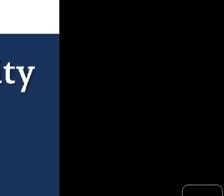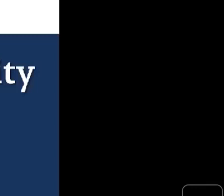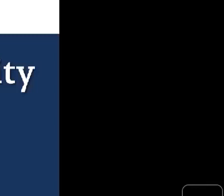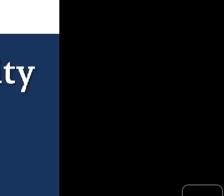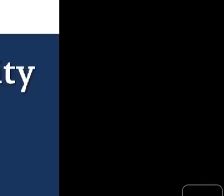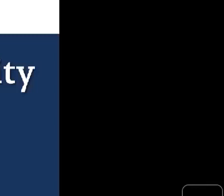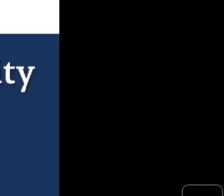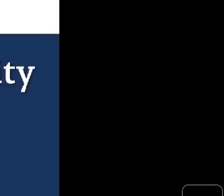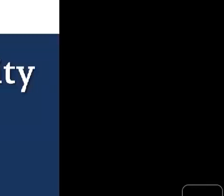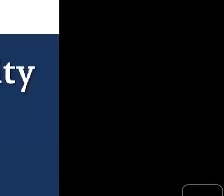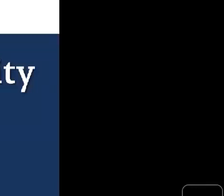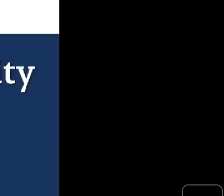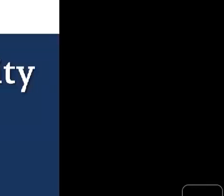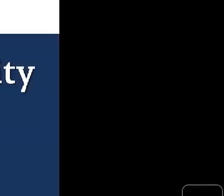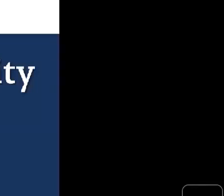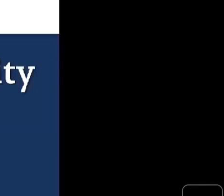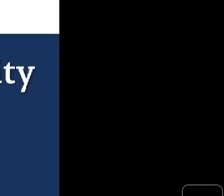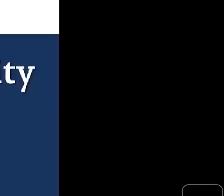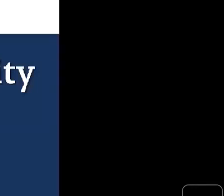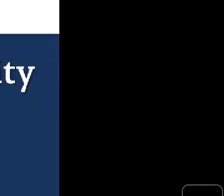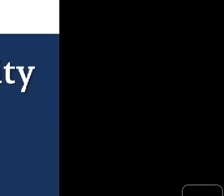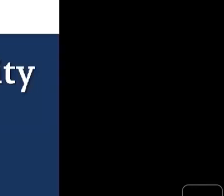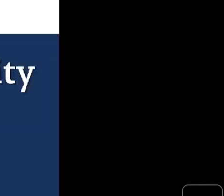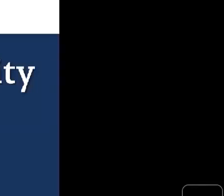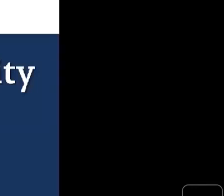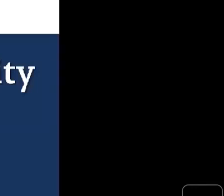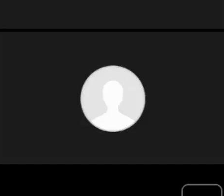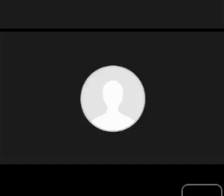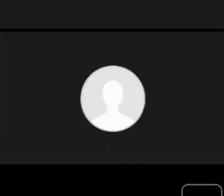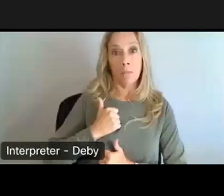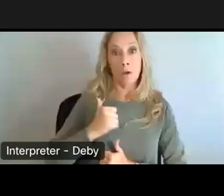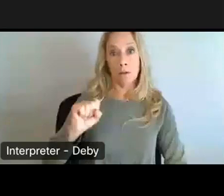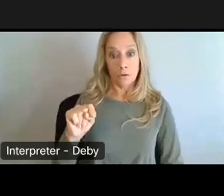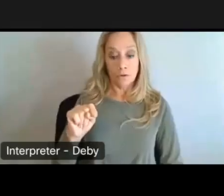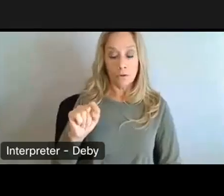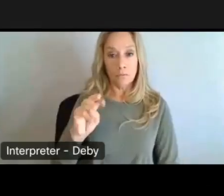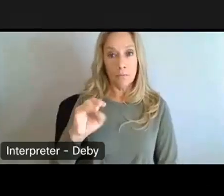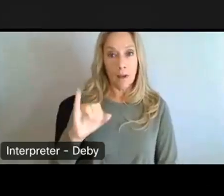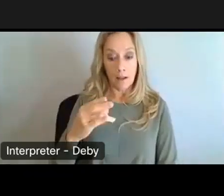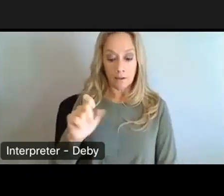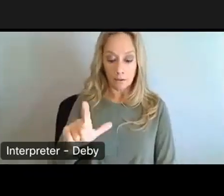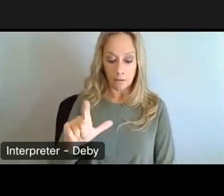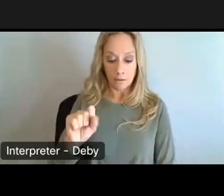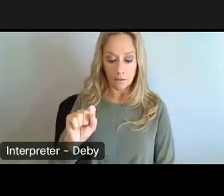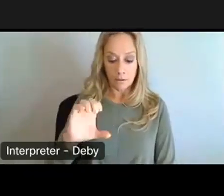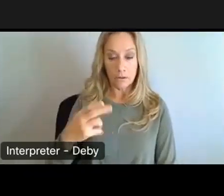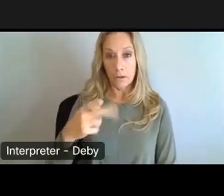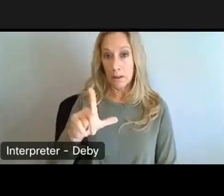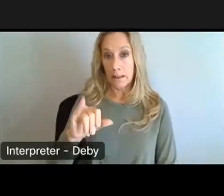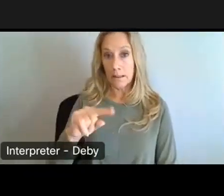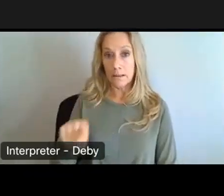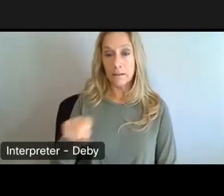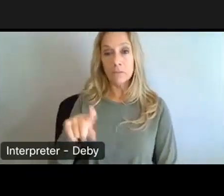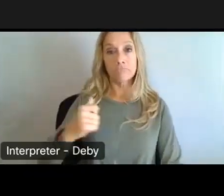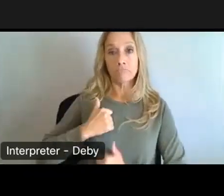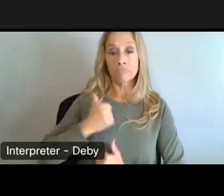His name is Army Sergeant First Class Michael Schlitz. After 14 years of service, Michael